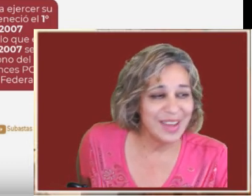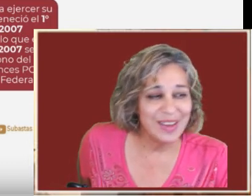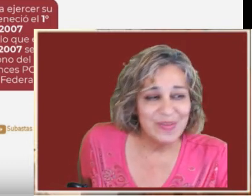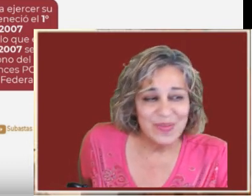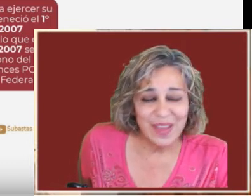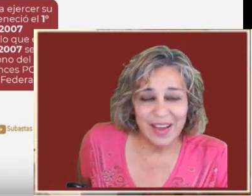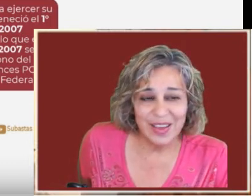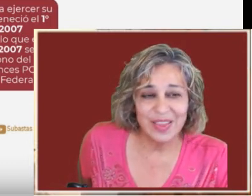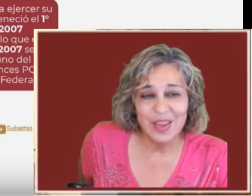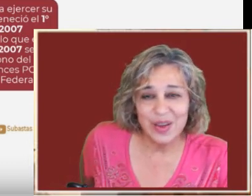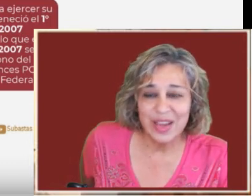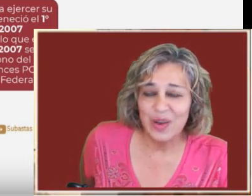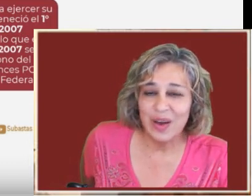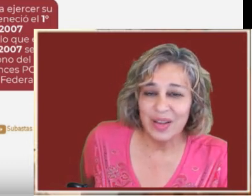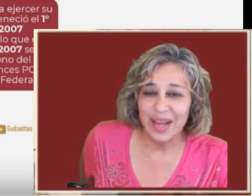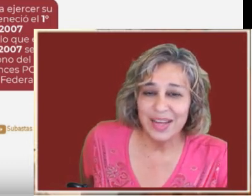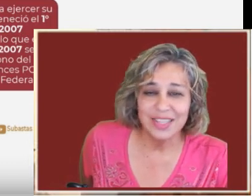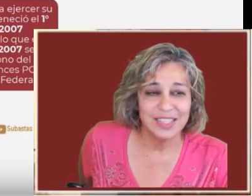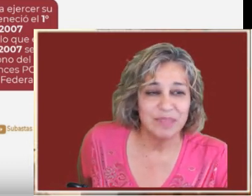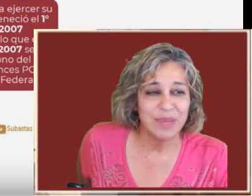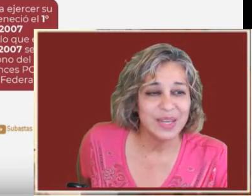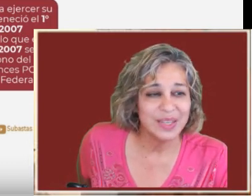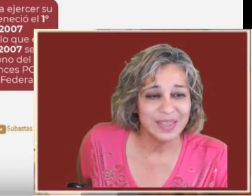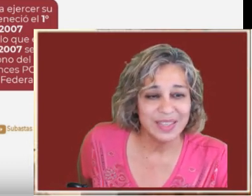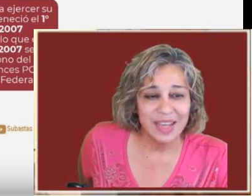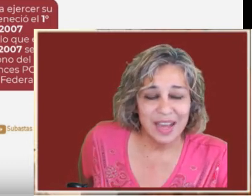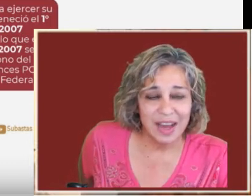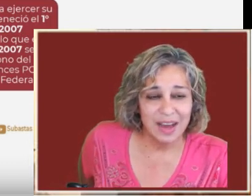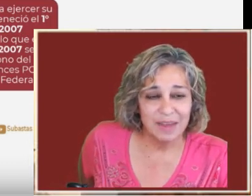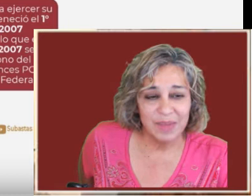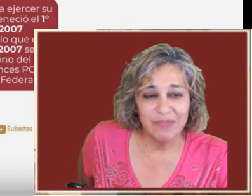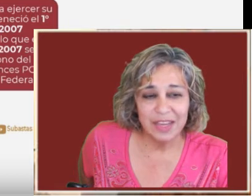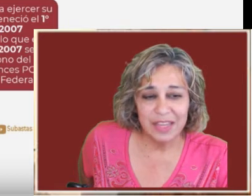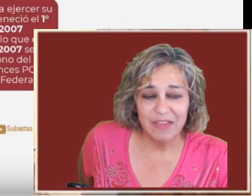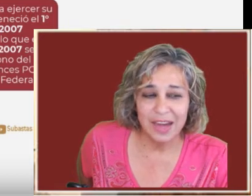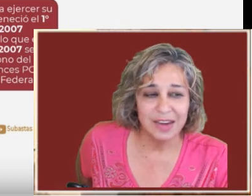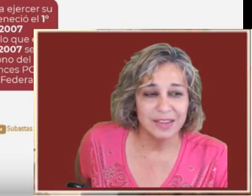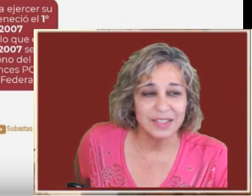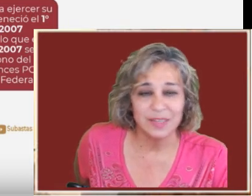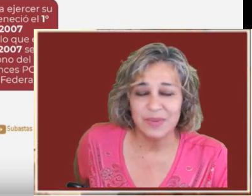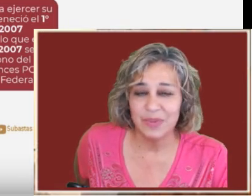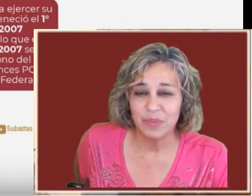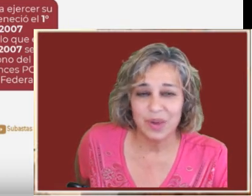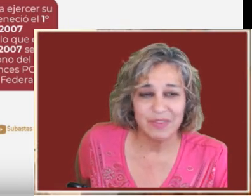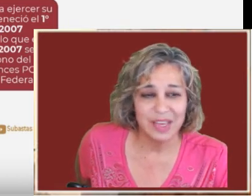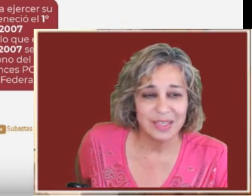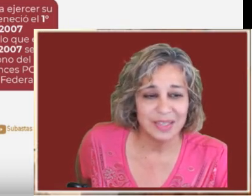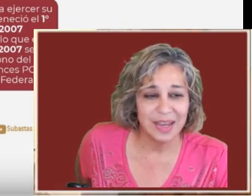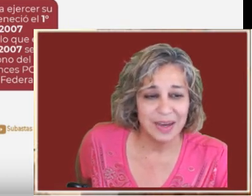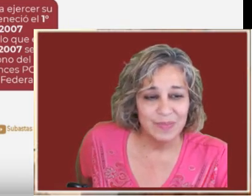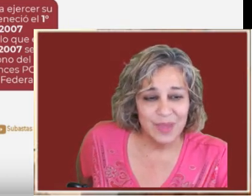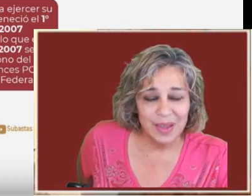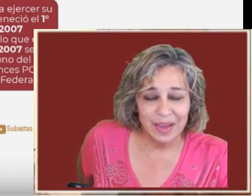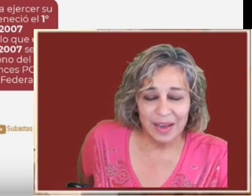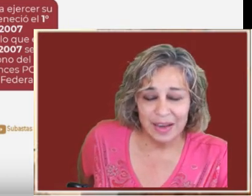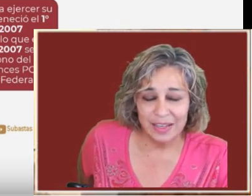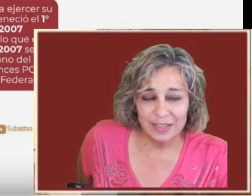opportunity, I think you can go online and see pictures. In fact, they've had it on some of the previous